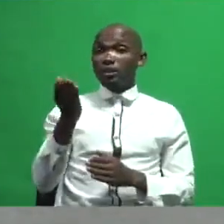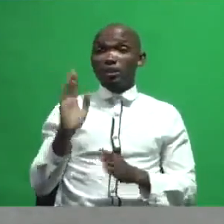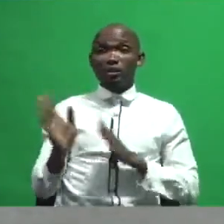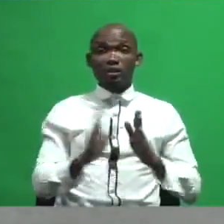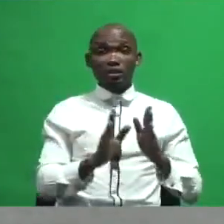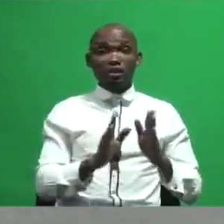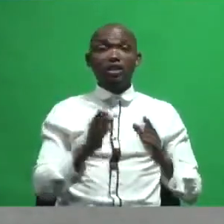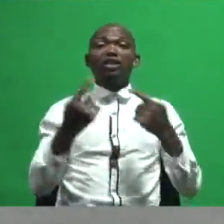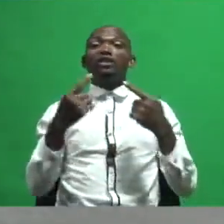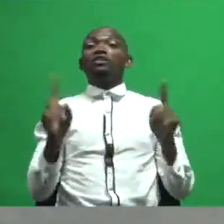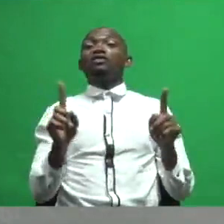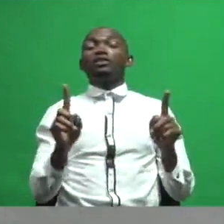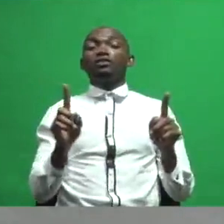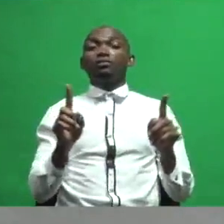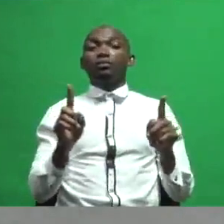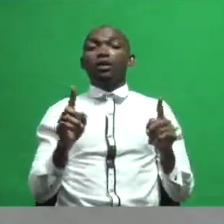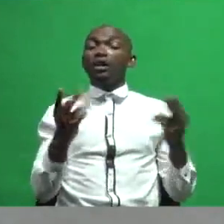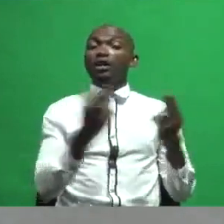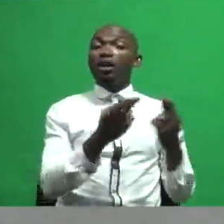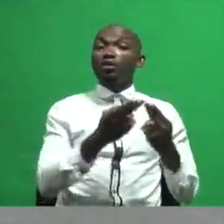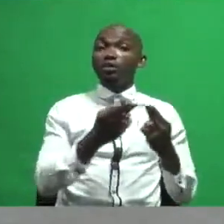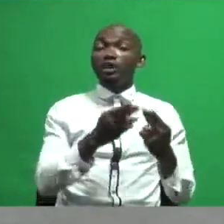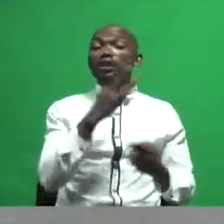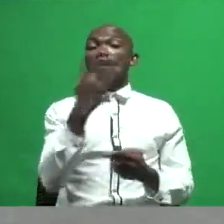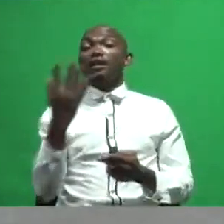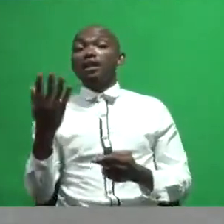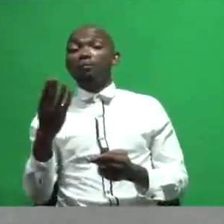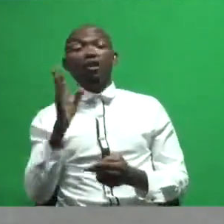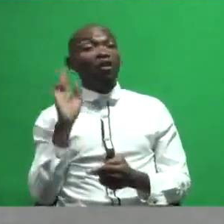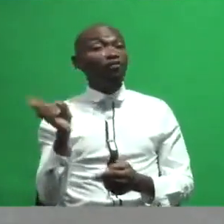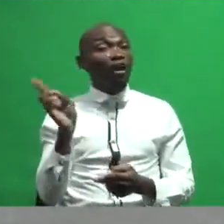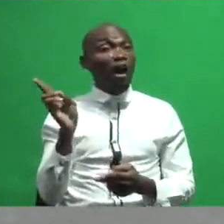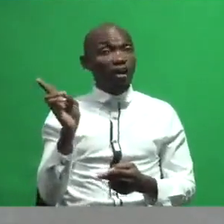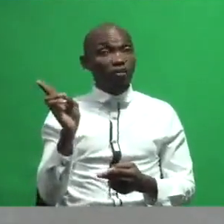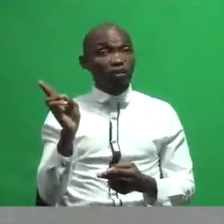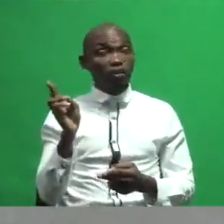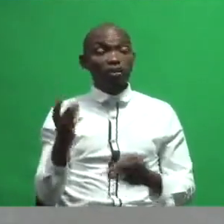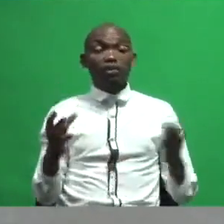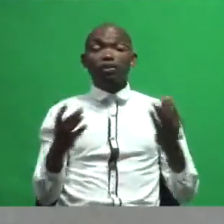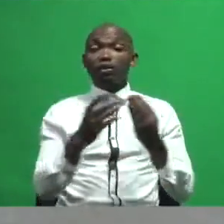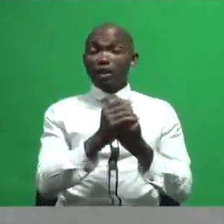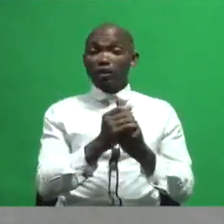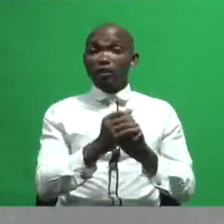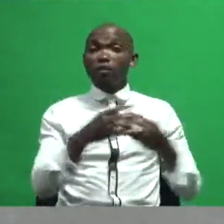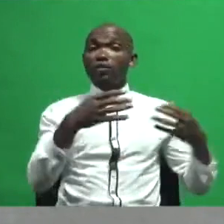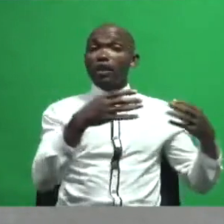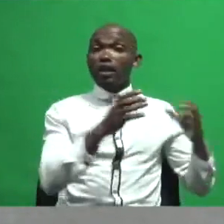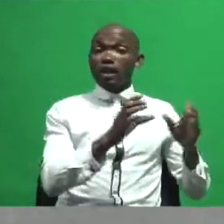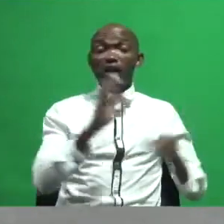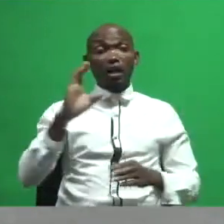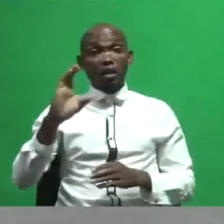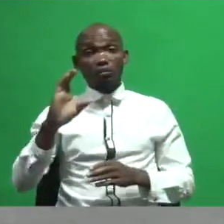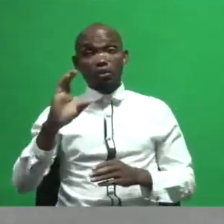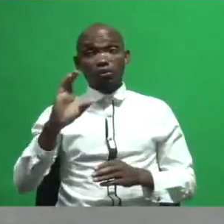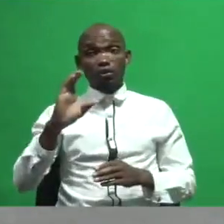this and this arrange differently. And also the numbers of hydrogen and carbon, here we have